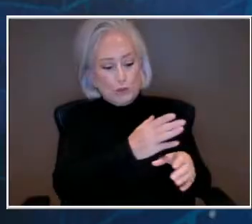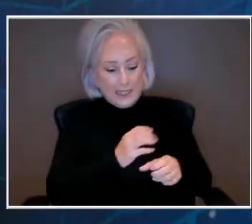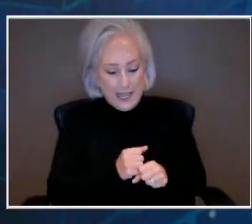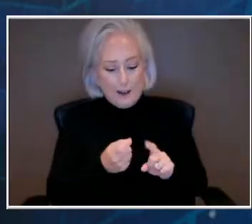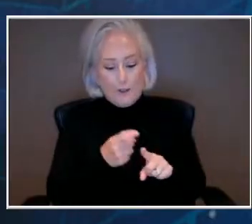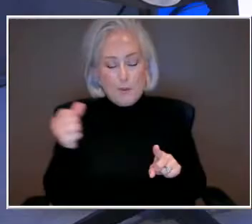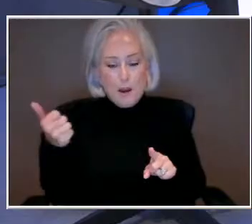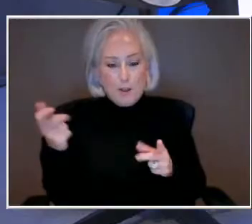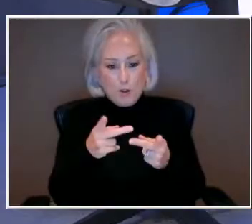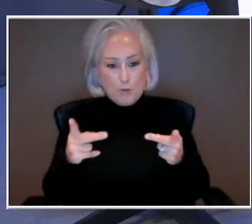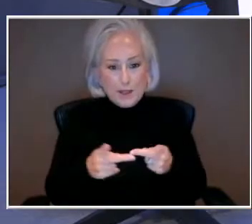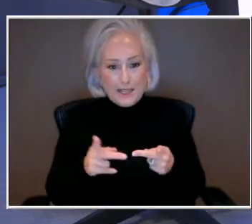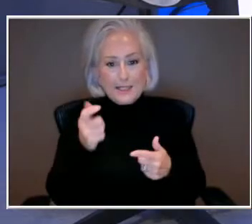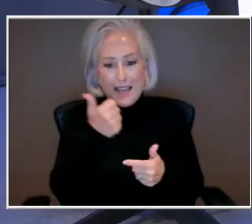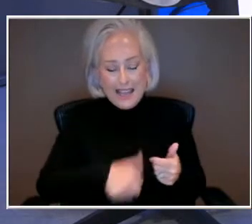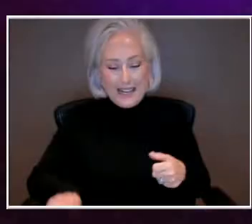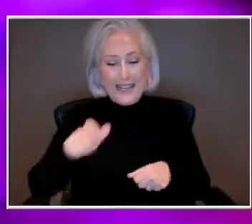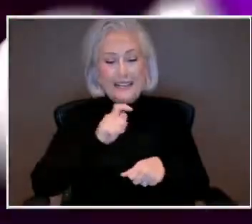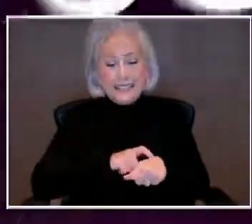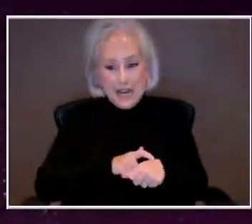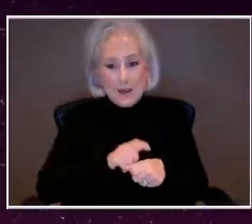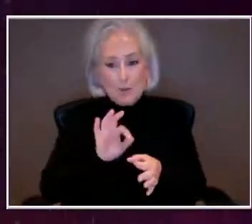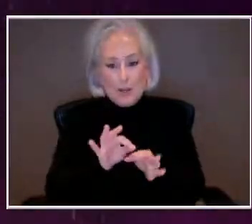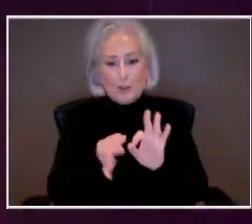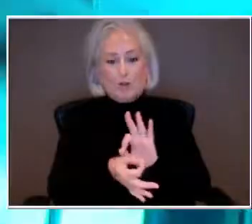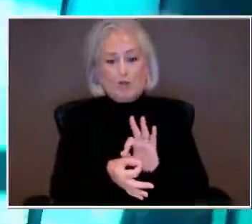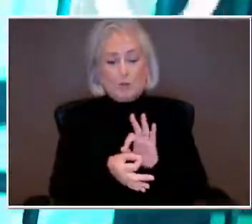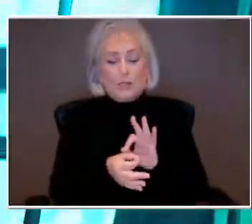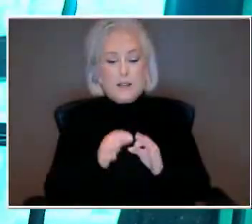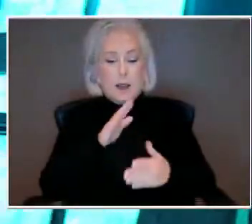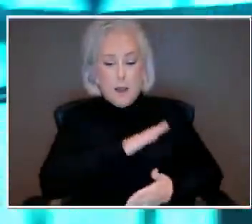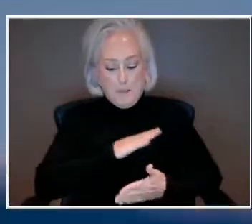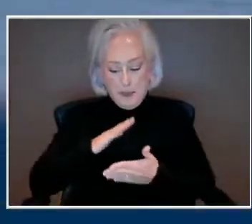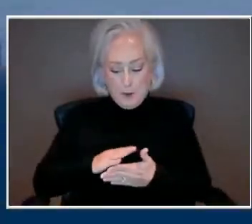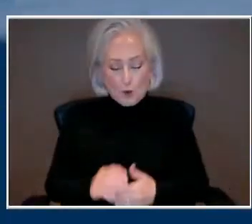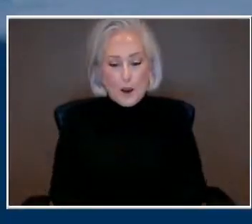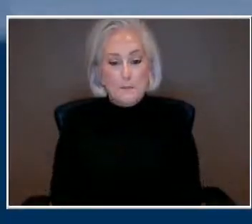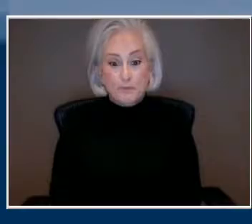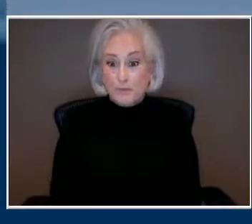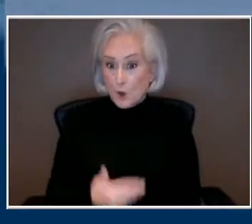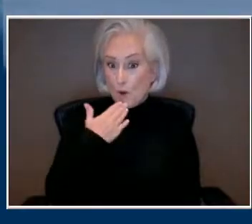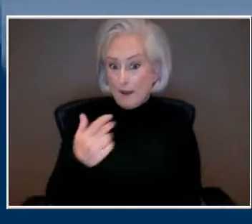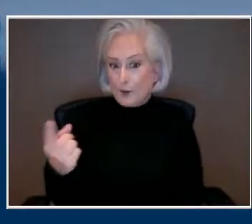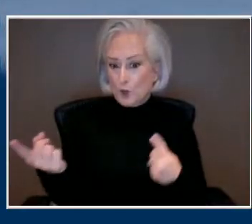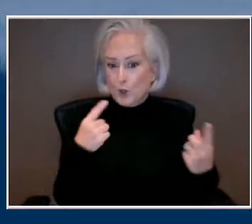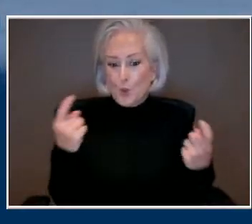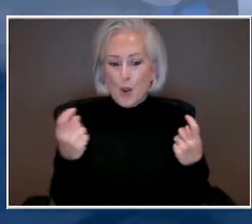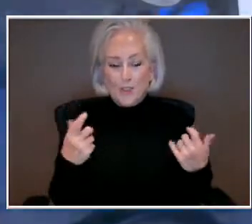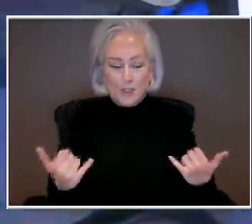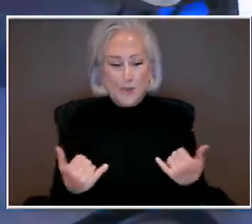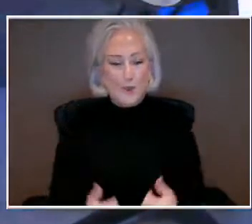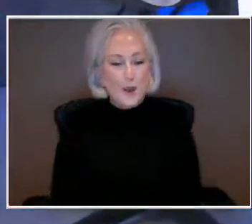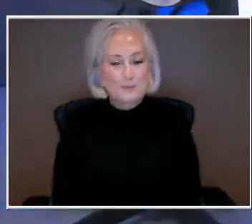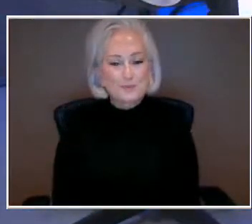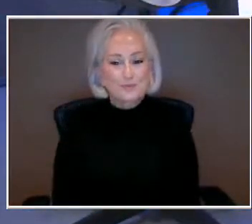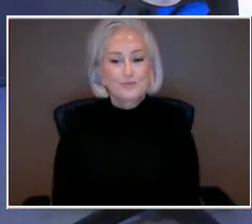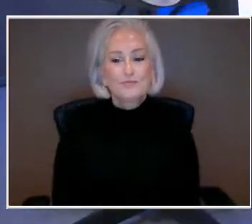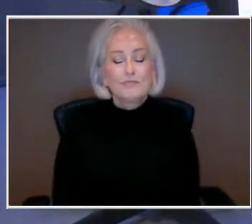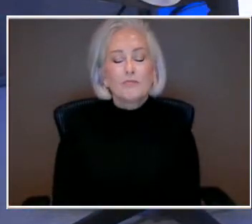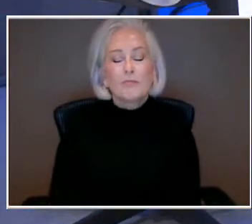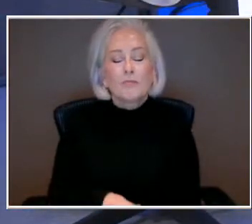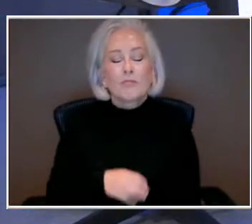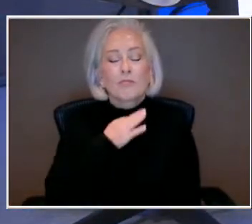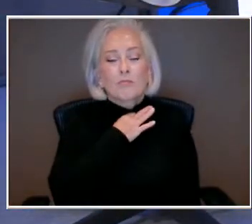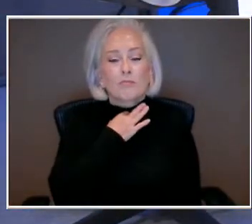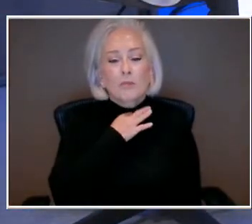mammogram. I want to get to some questions from our viewers because we've got a couple of really good ones. Joellen wants to know, where do women